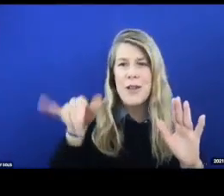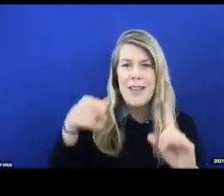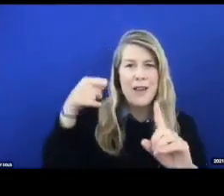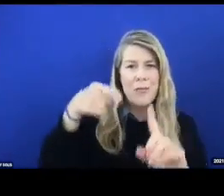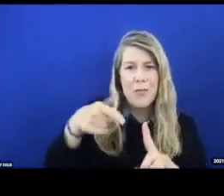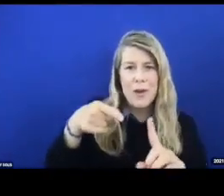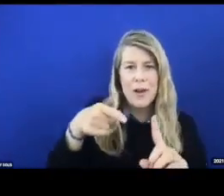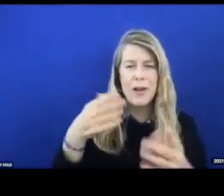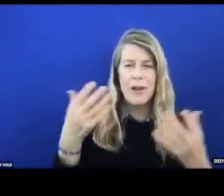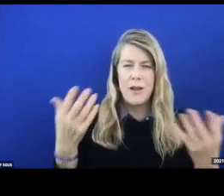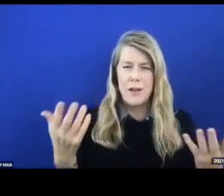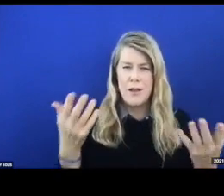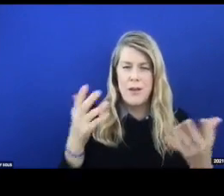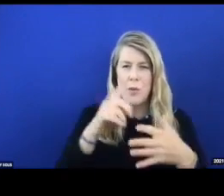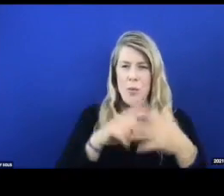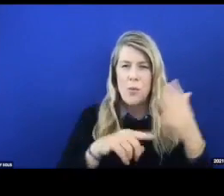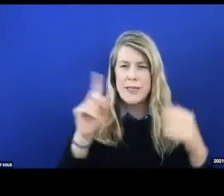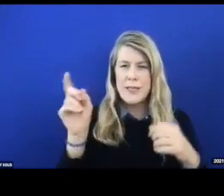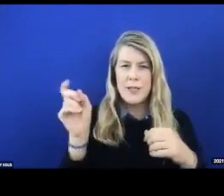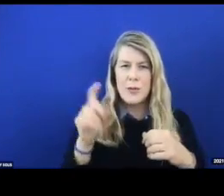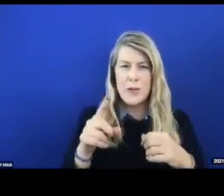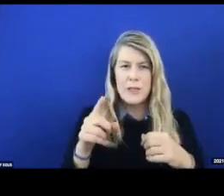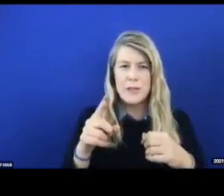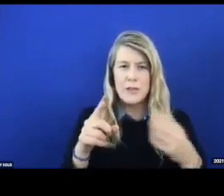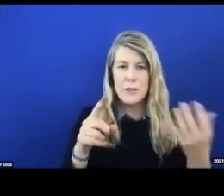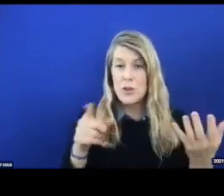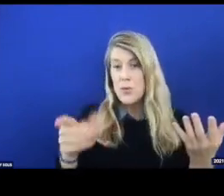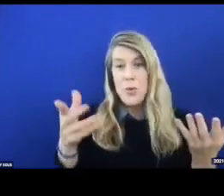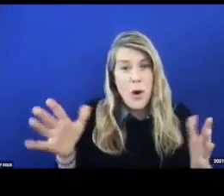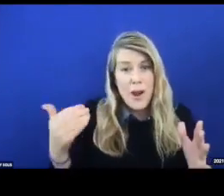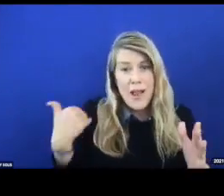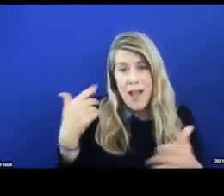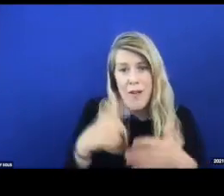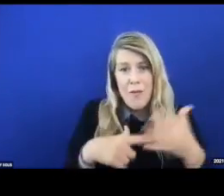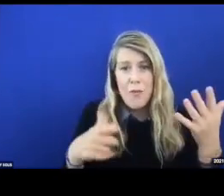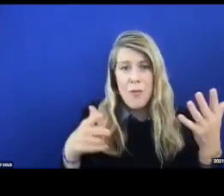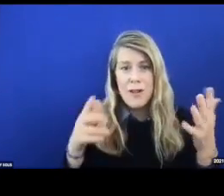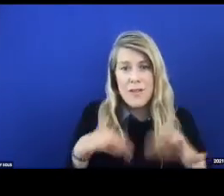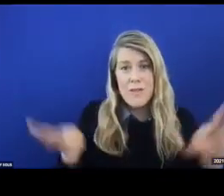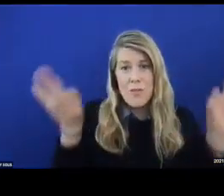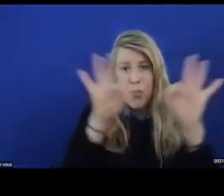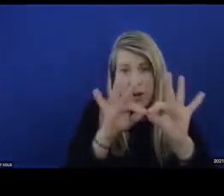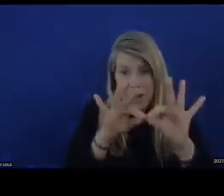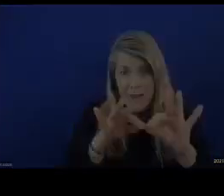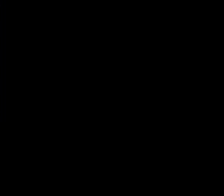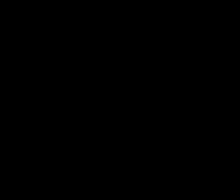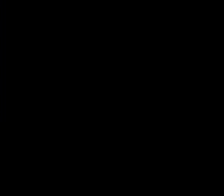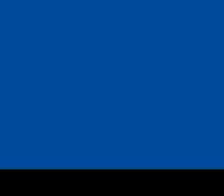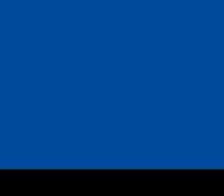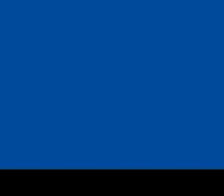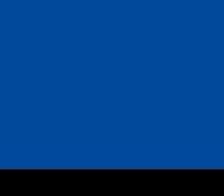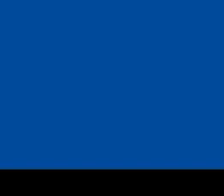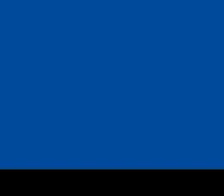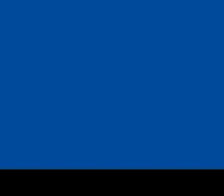about what you can become. You already have what it takes. The real question is, who can stop you?